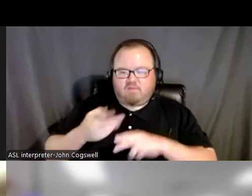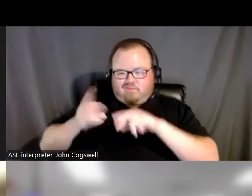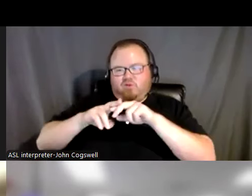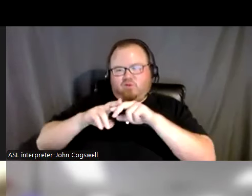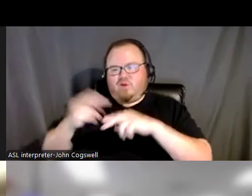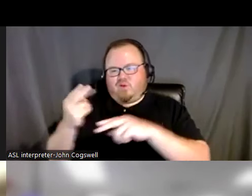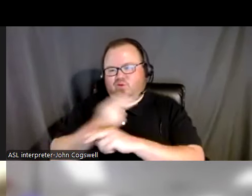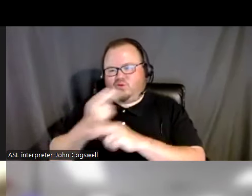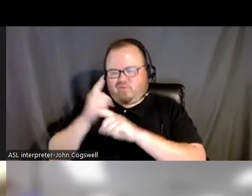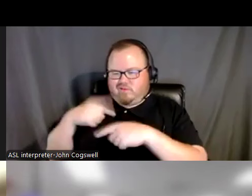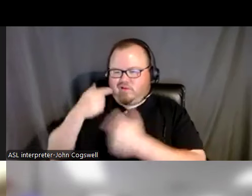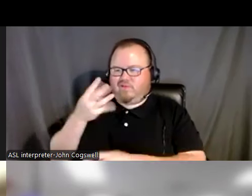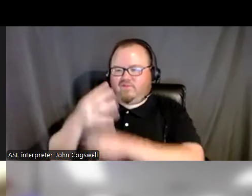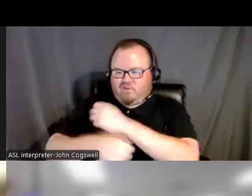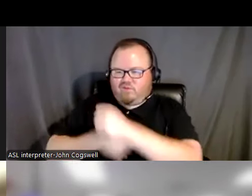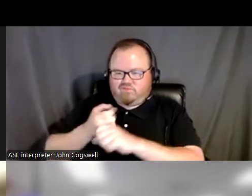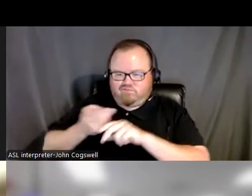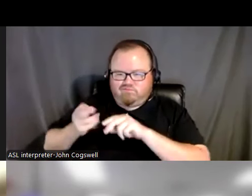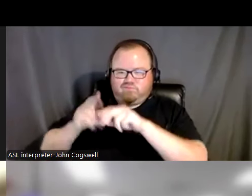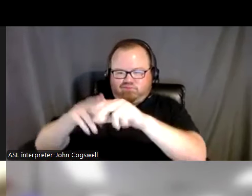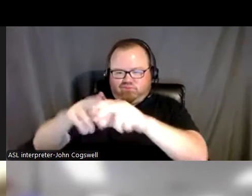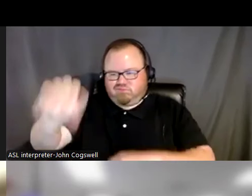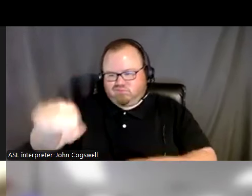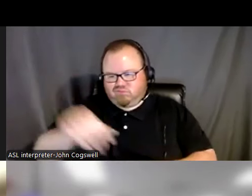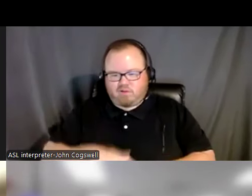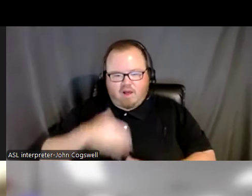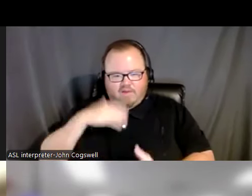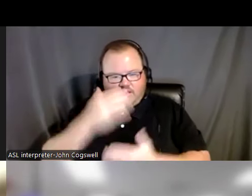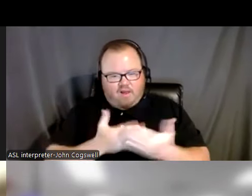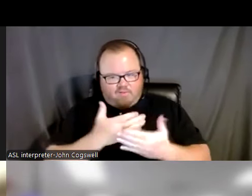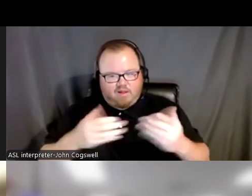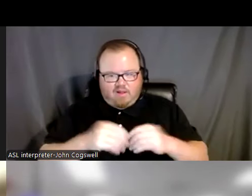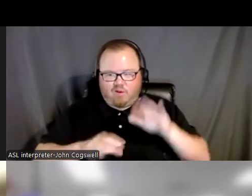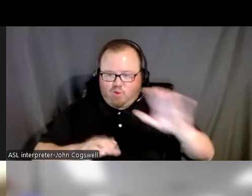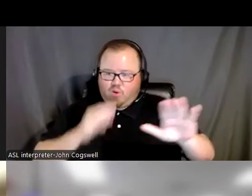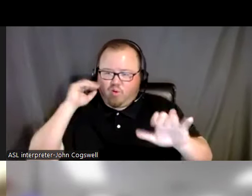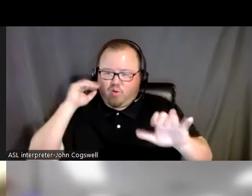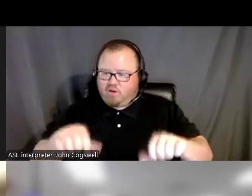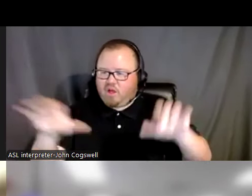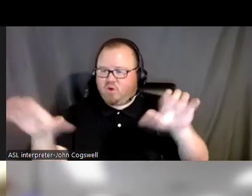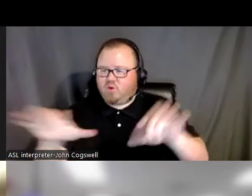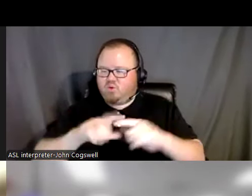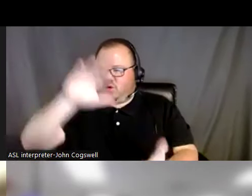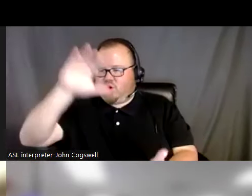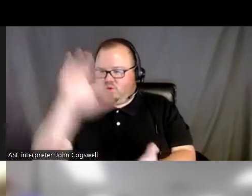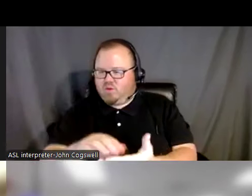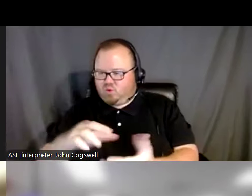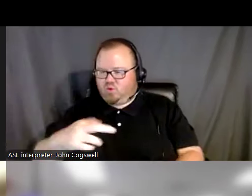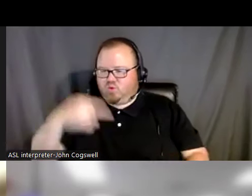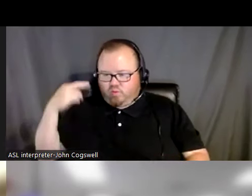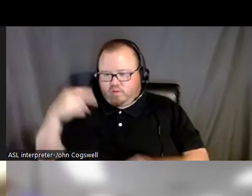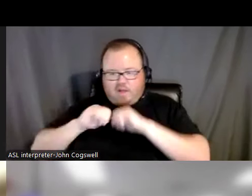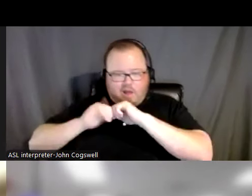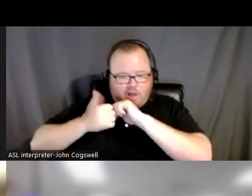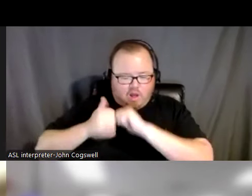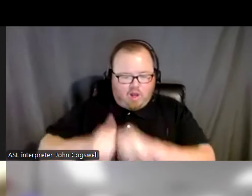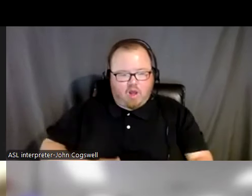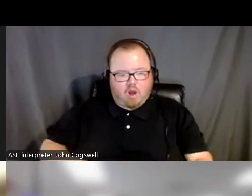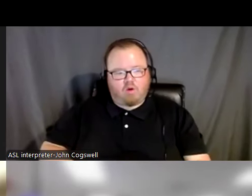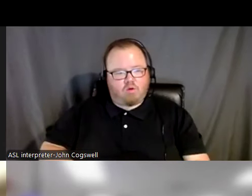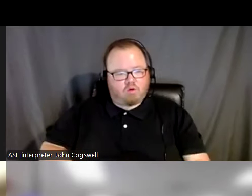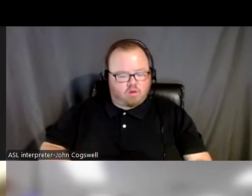over the last few years. And there are kind of few things that in your home you can do to reduce that risk. The